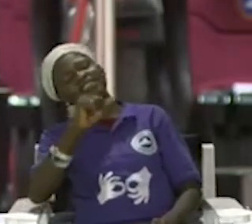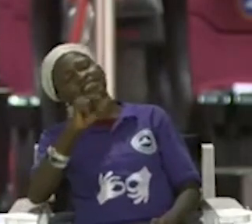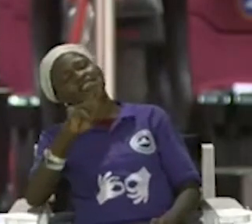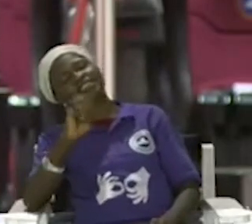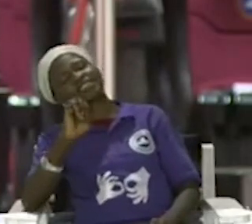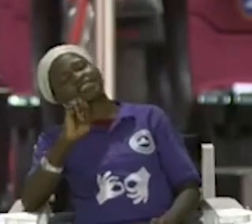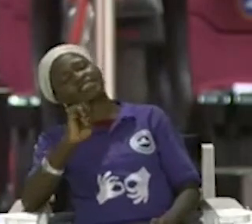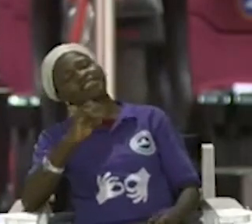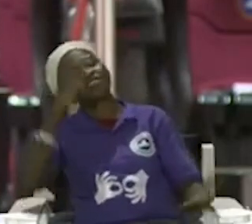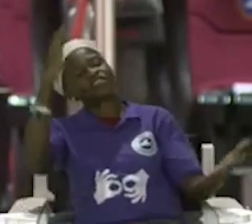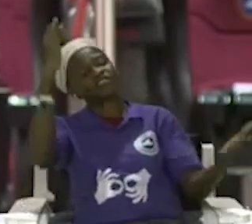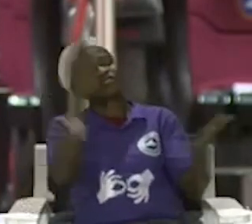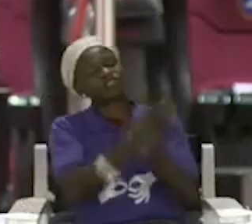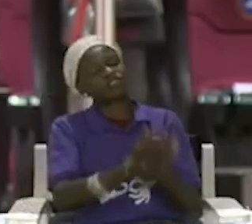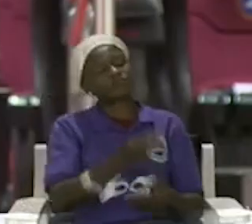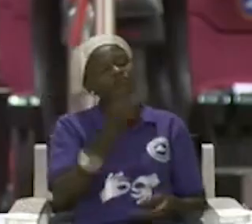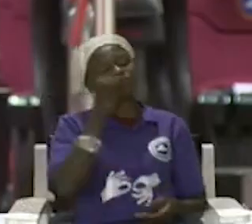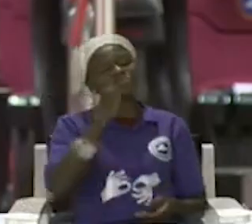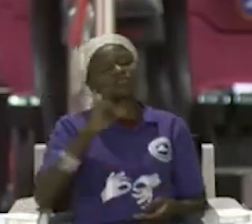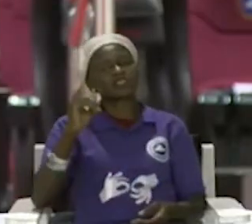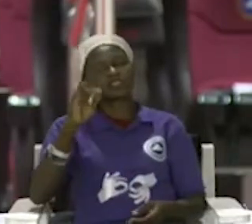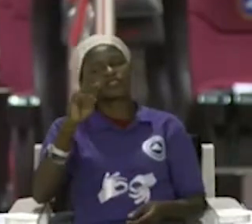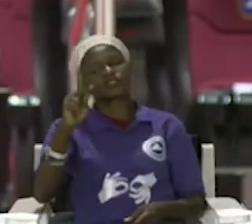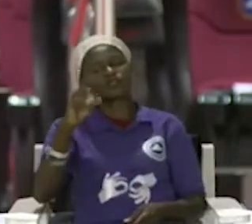stop eating kola nut.